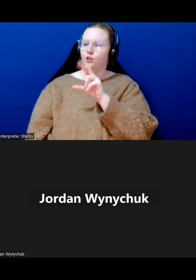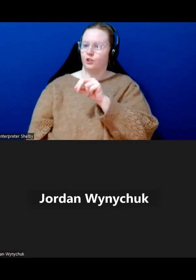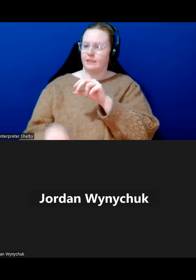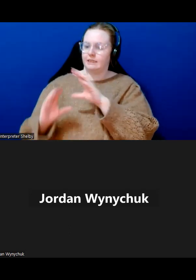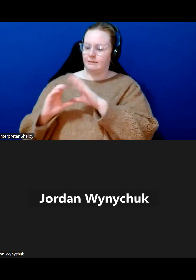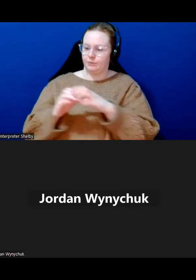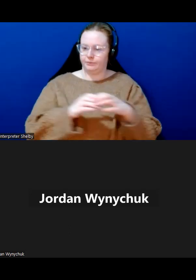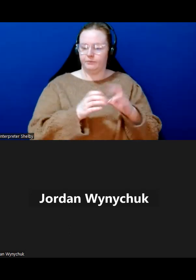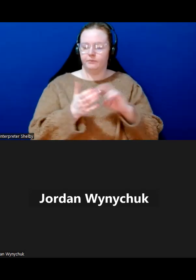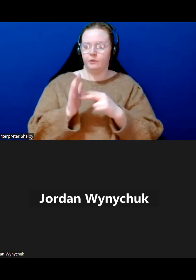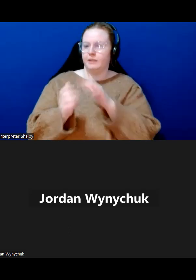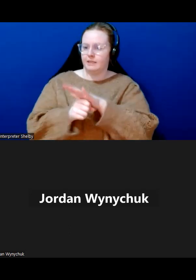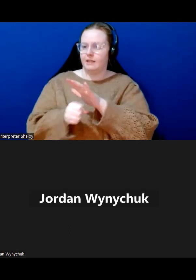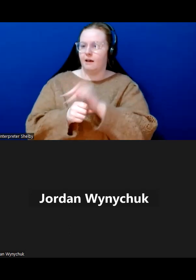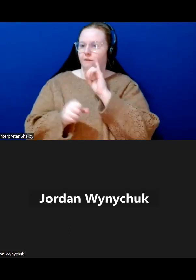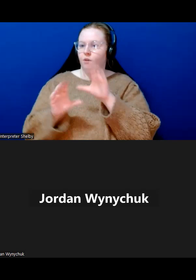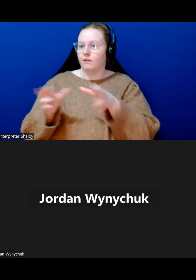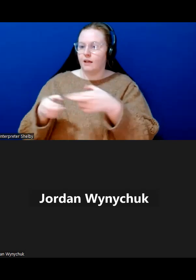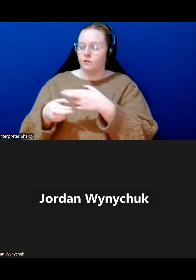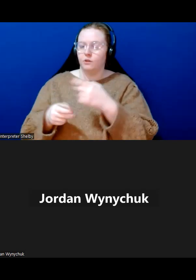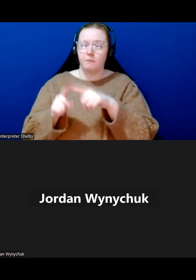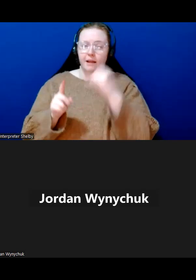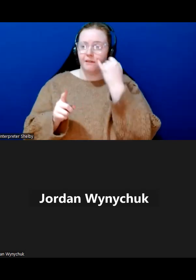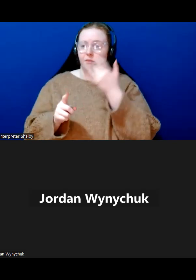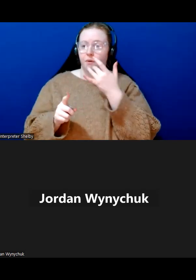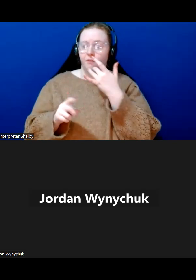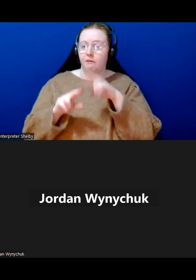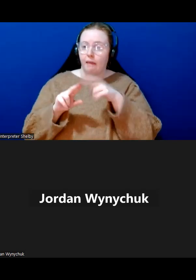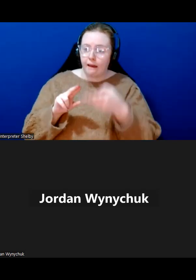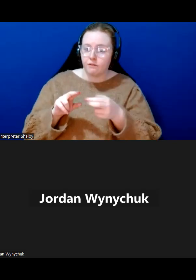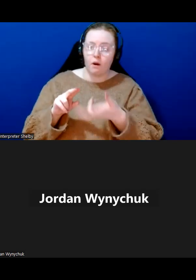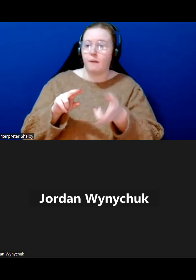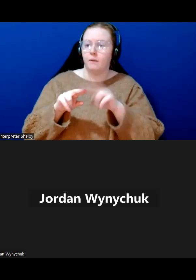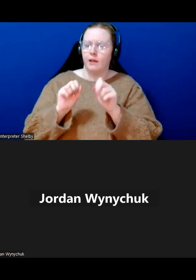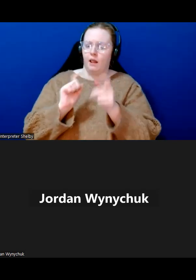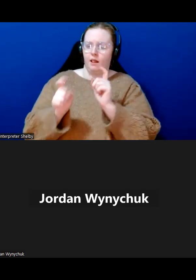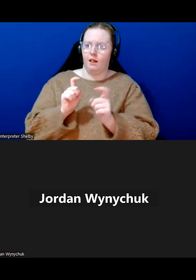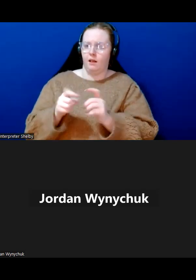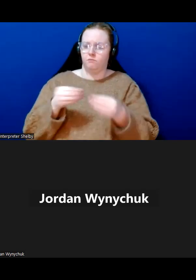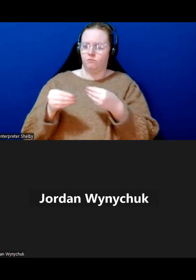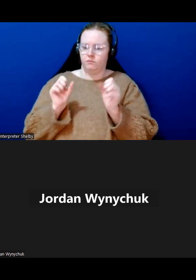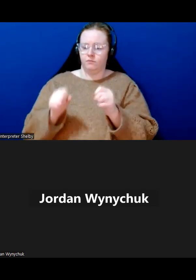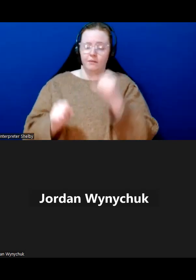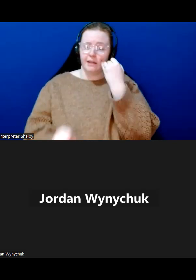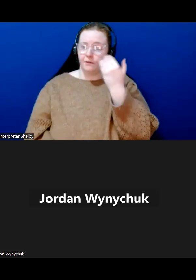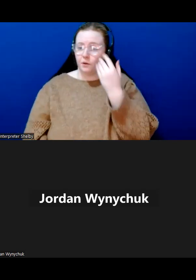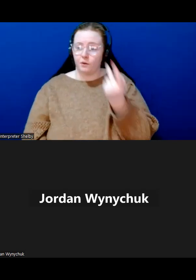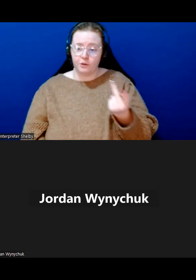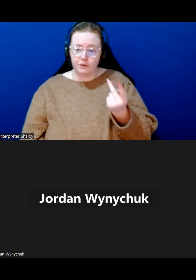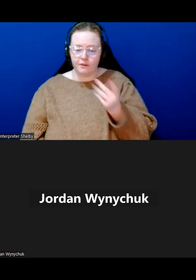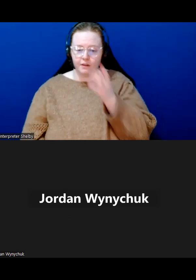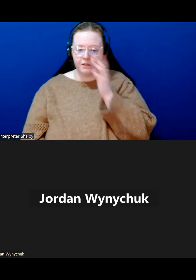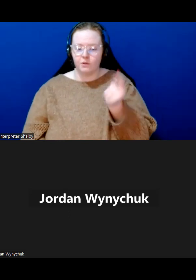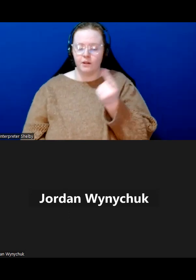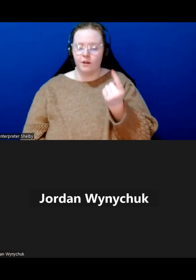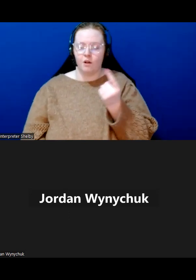more, a little bit less, we can definitely adapt that as well. And typically, if you know myself and Sydney, we'll also throw in a